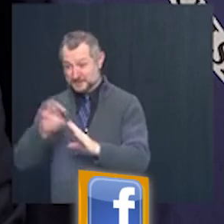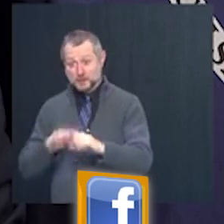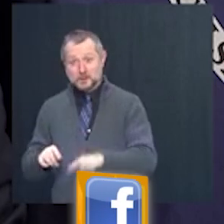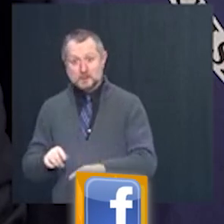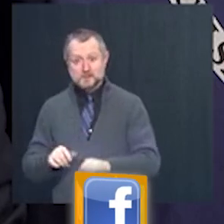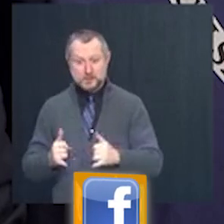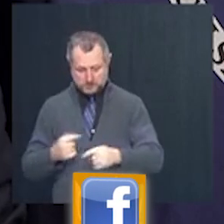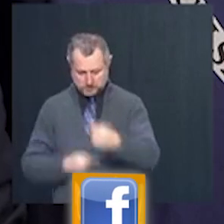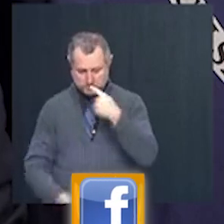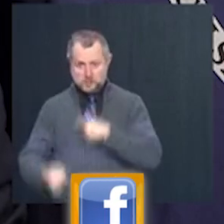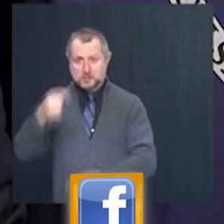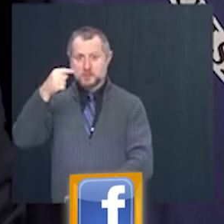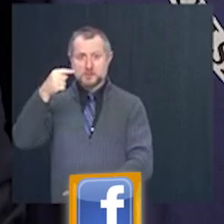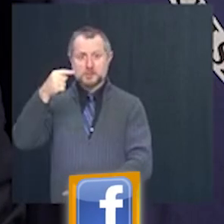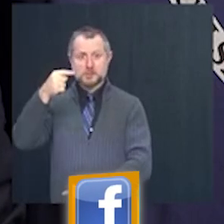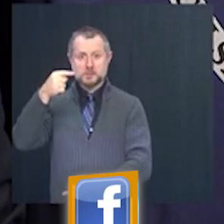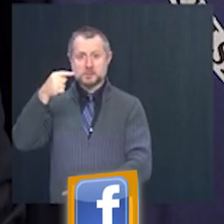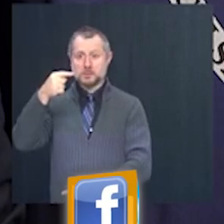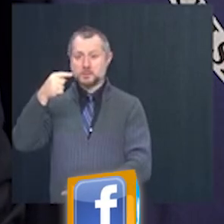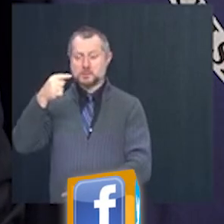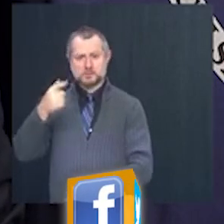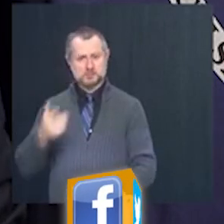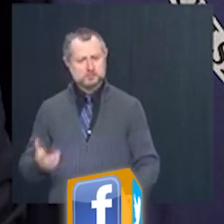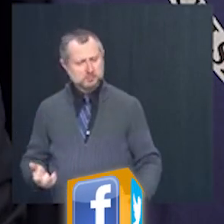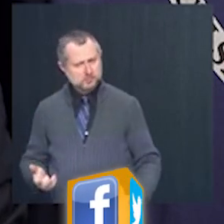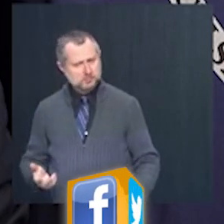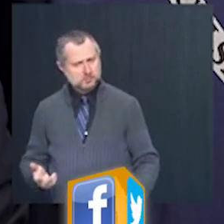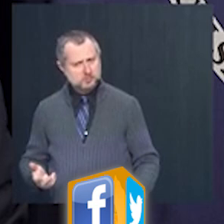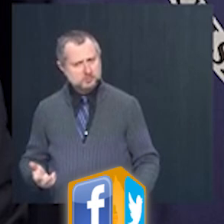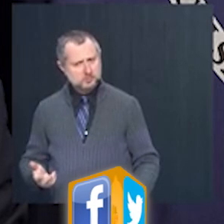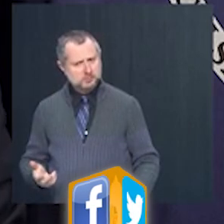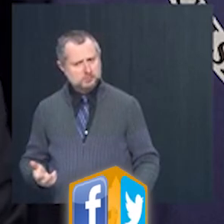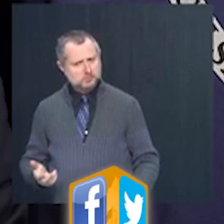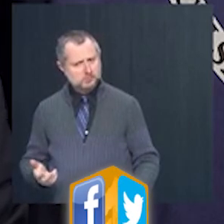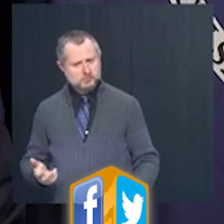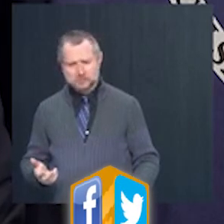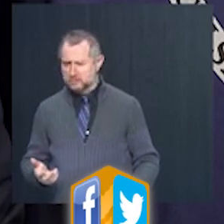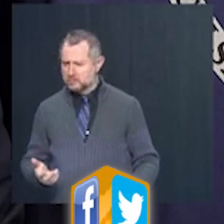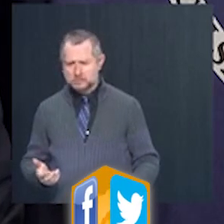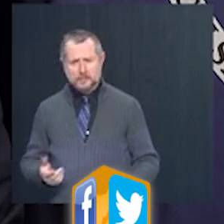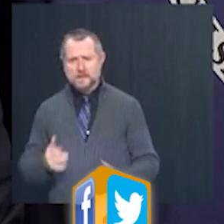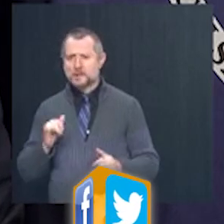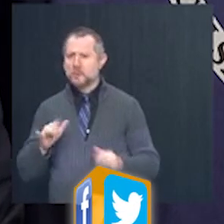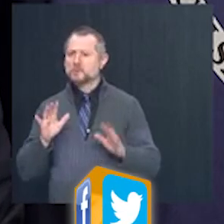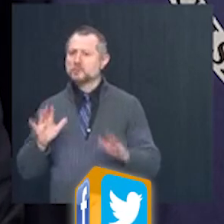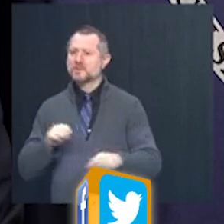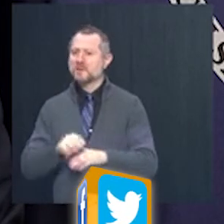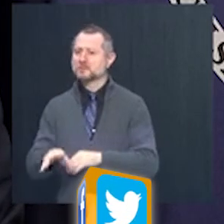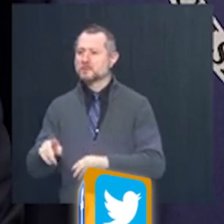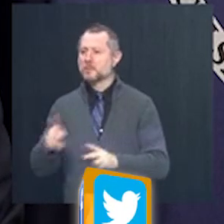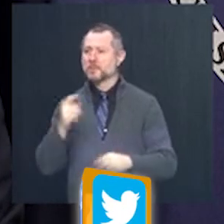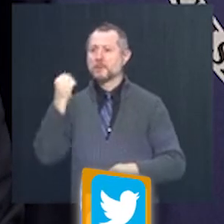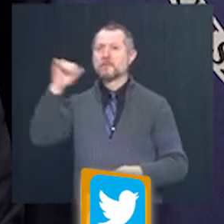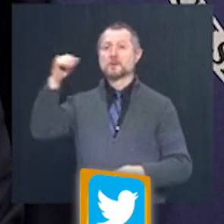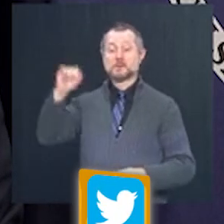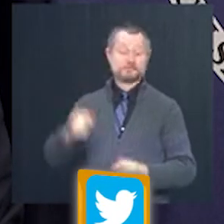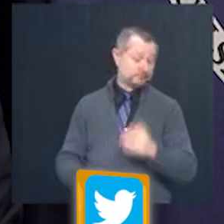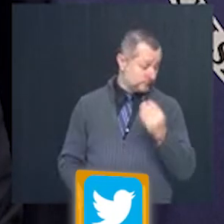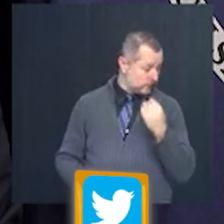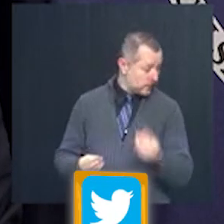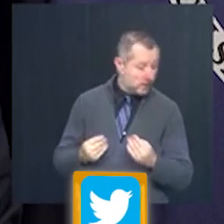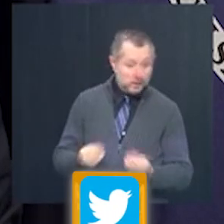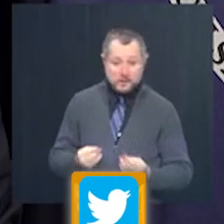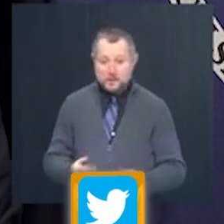death rate in the city of New York. You gave great advice to your people. More of